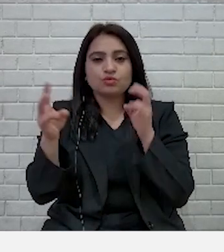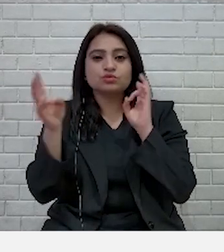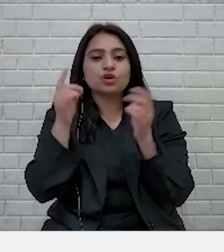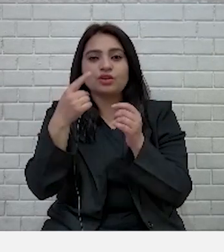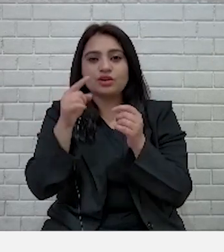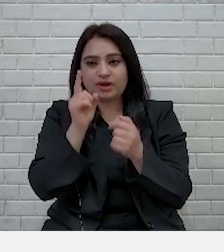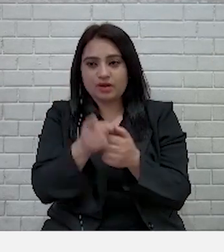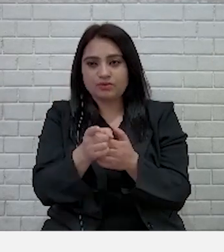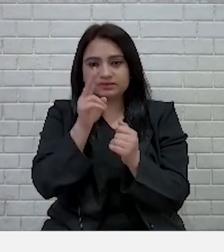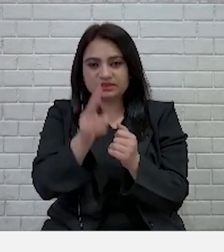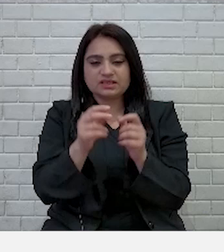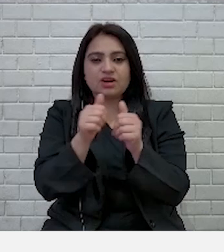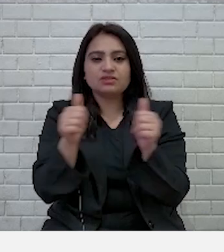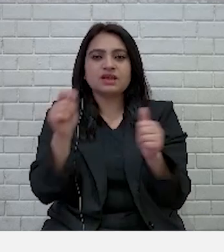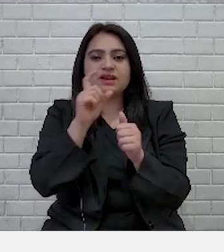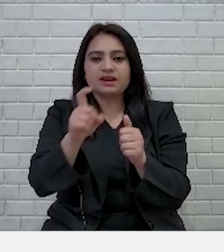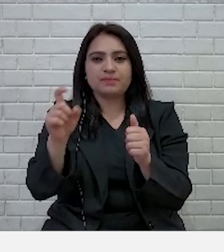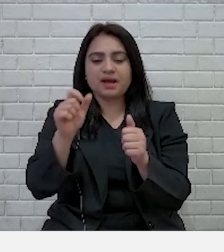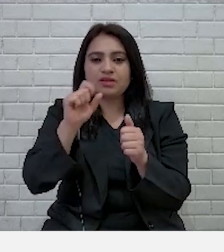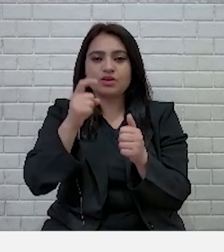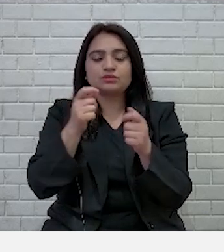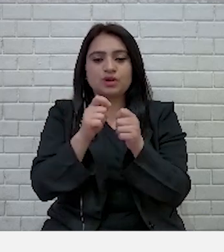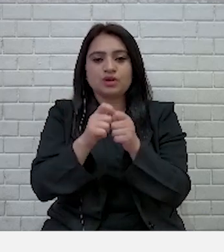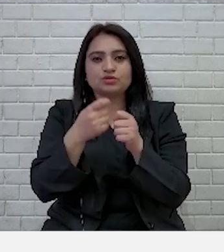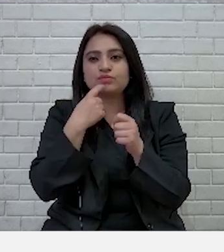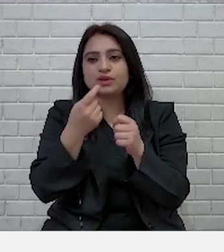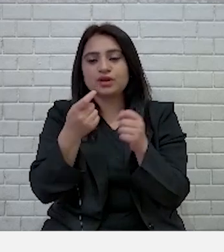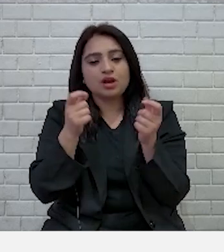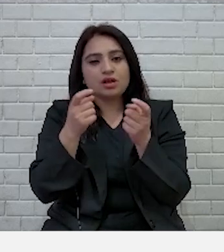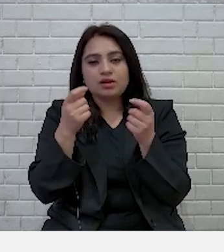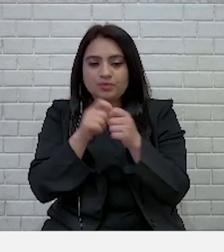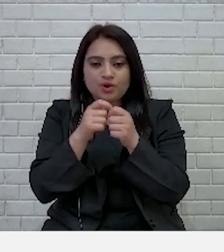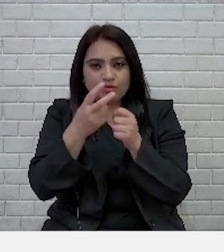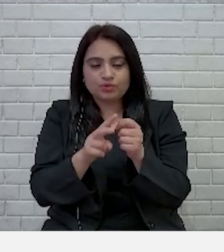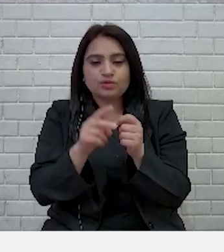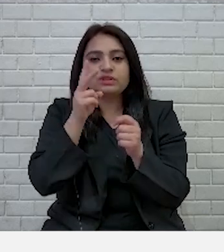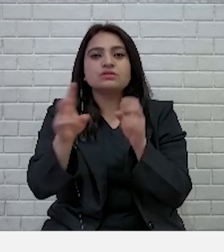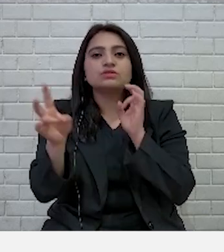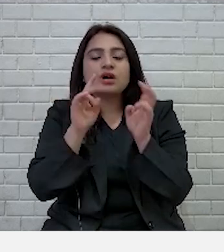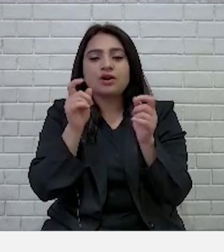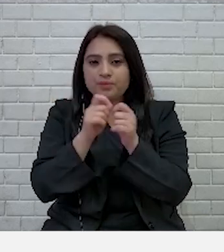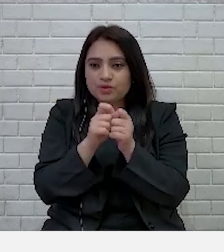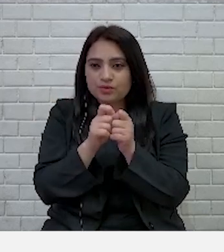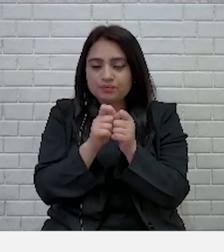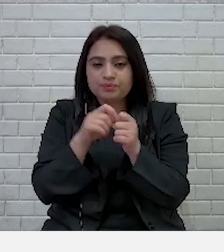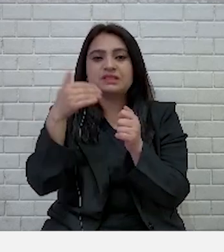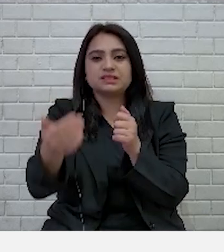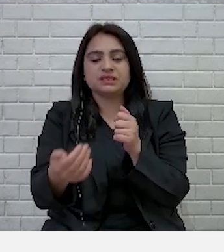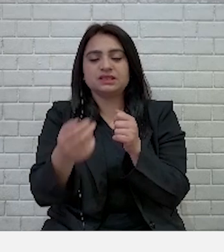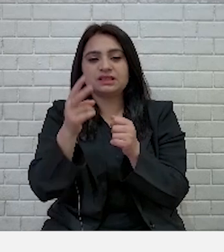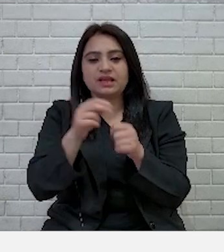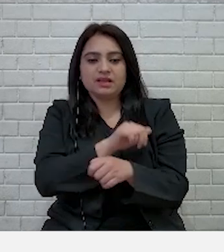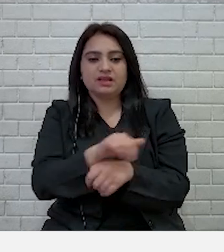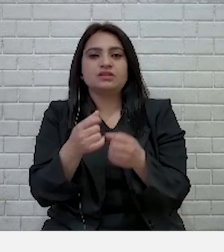Nepal Ganj was born. After the city was created, now it was the time to populate the city. So, for populating